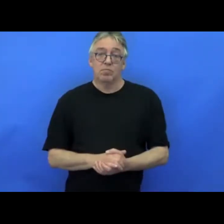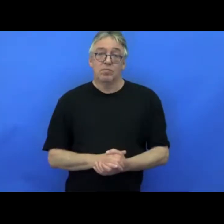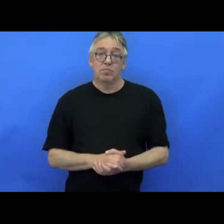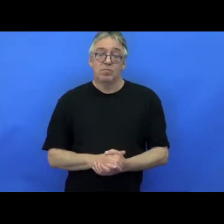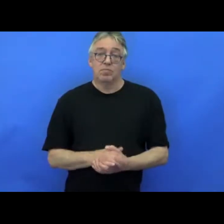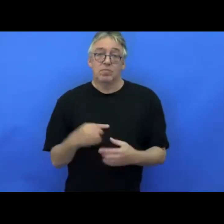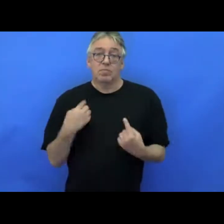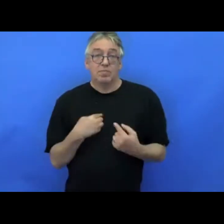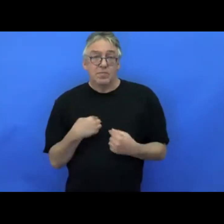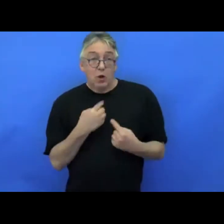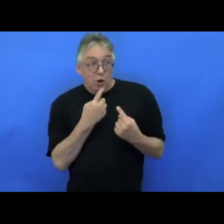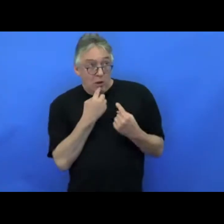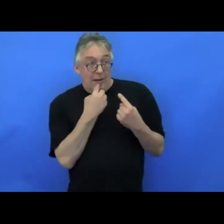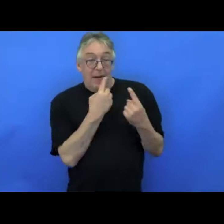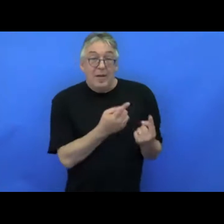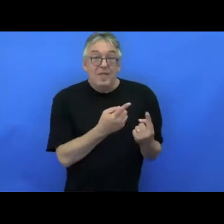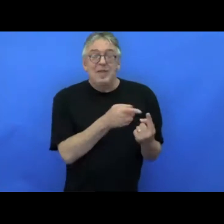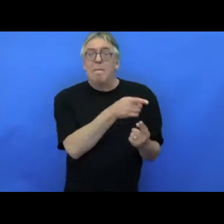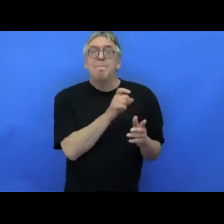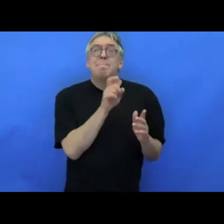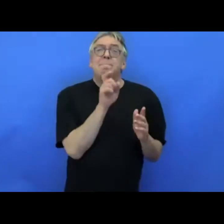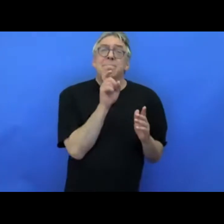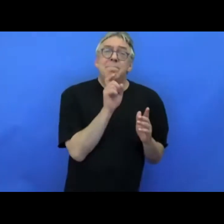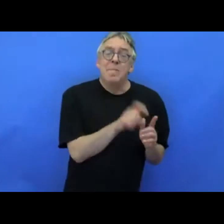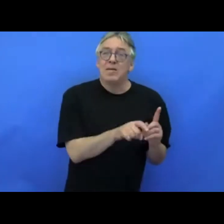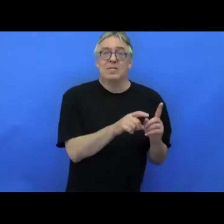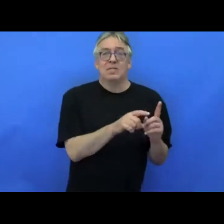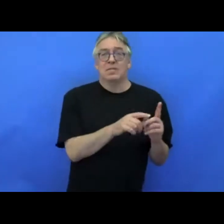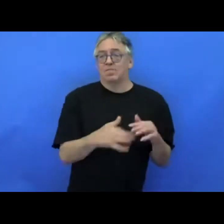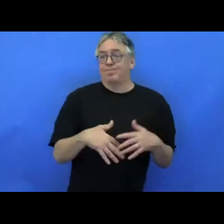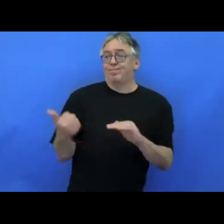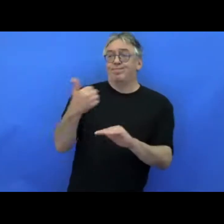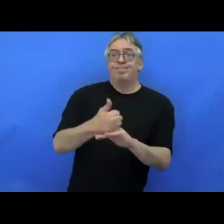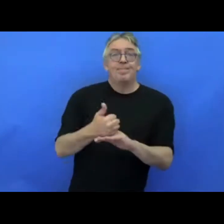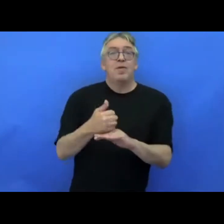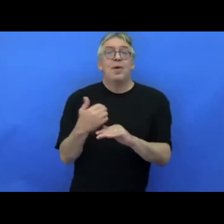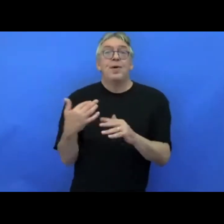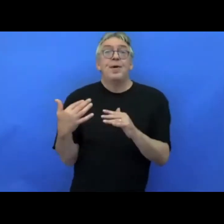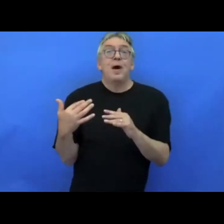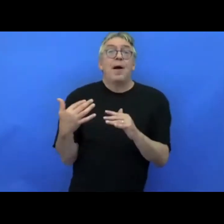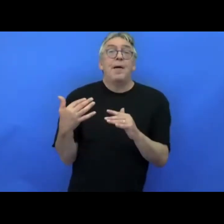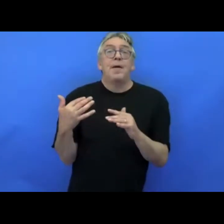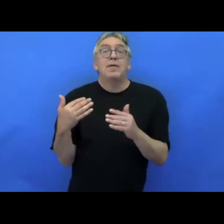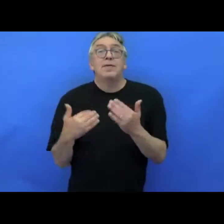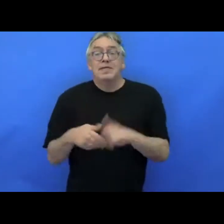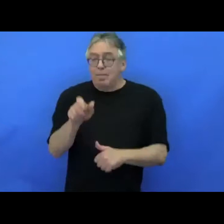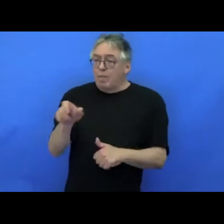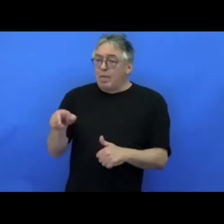in providing places for emergency for disabled people.